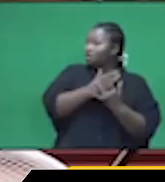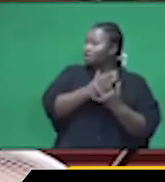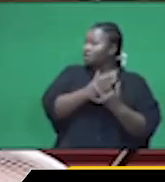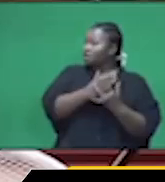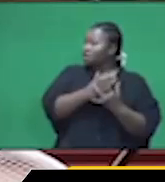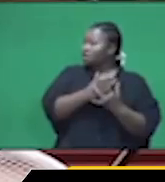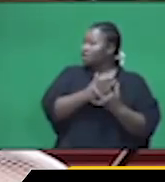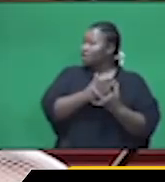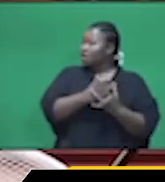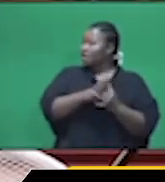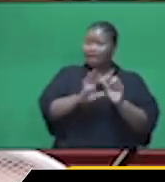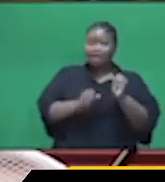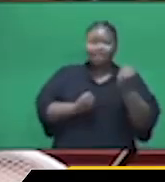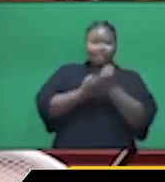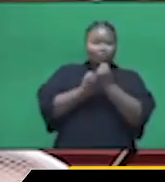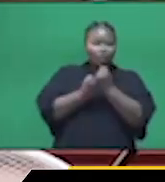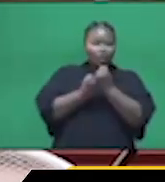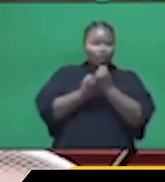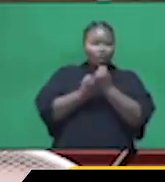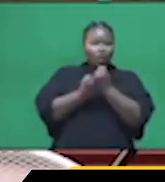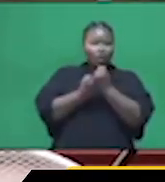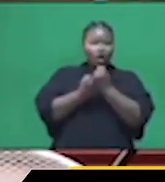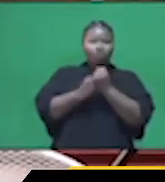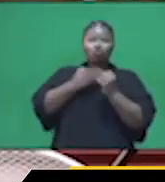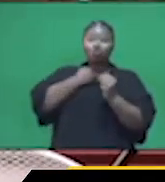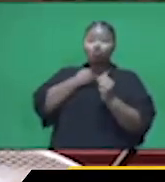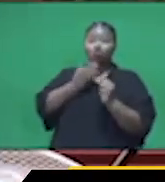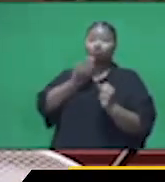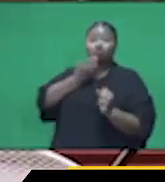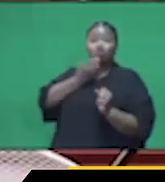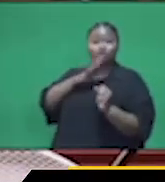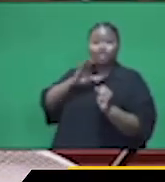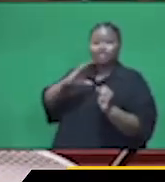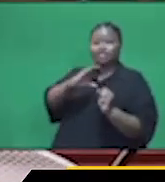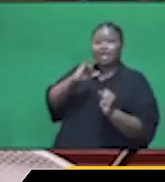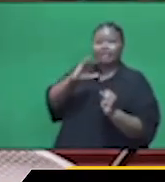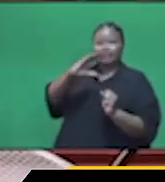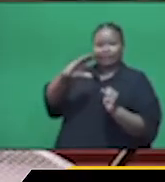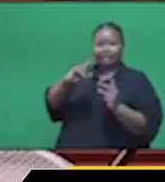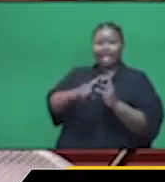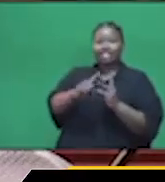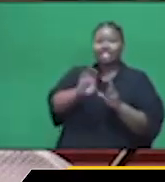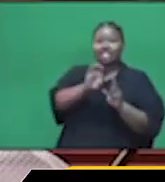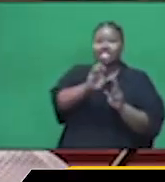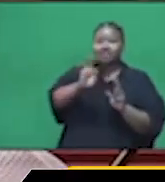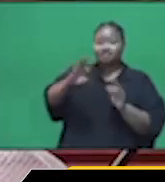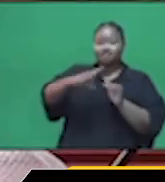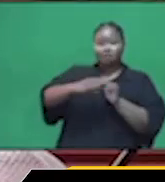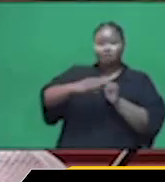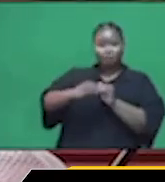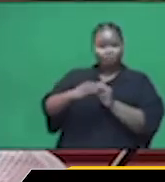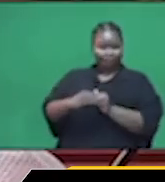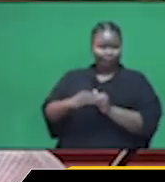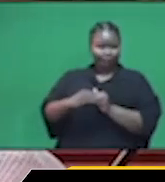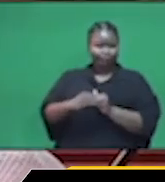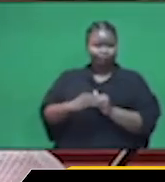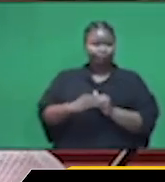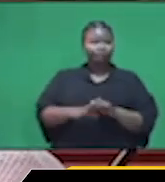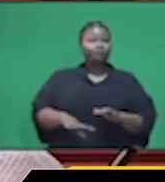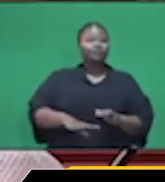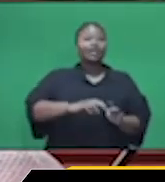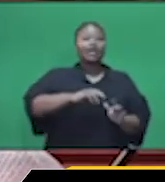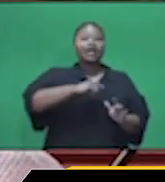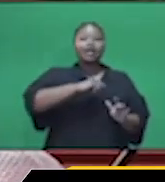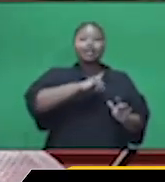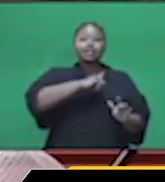support and between the Commander-in-Chief and the economic freedom fighters. The President fondly